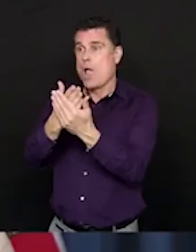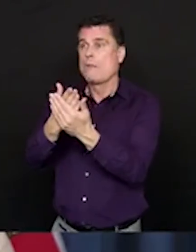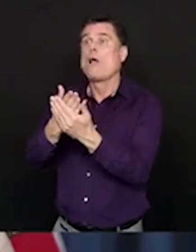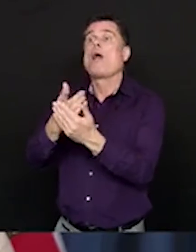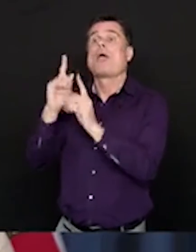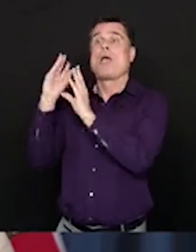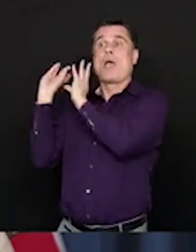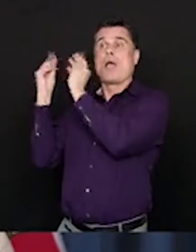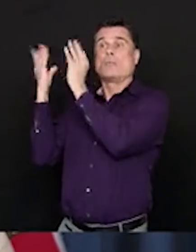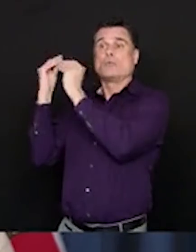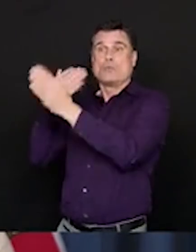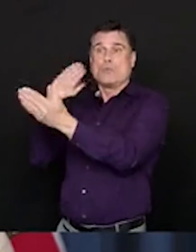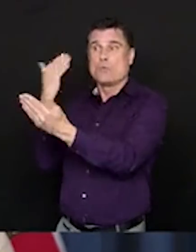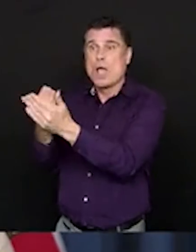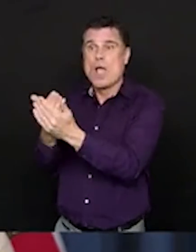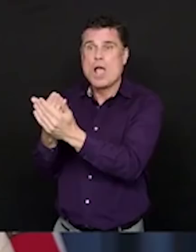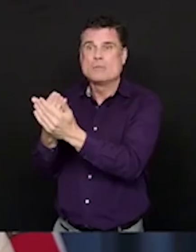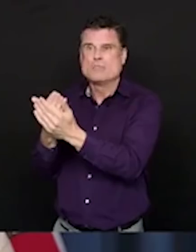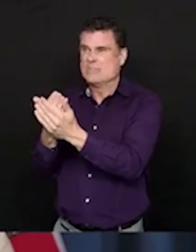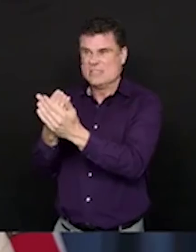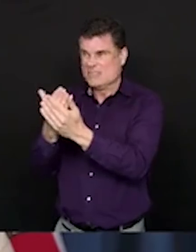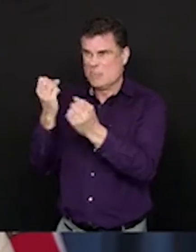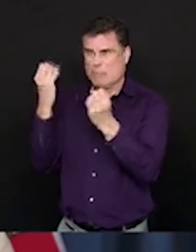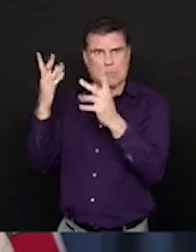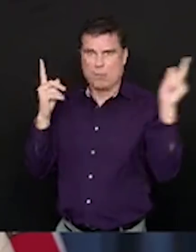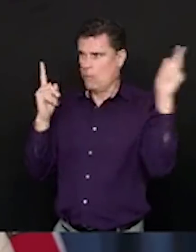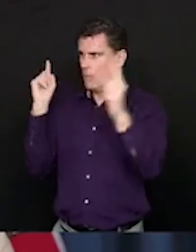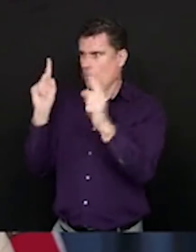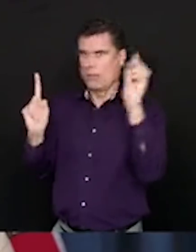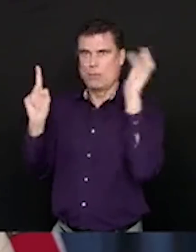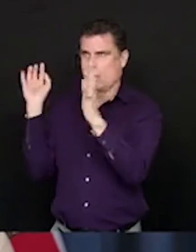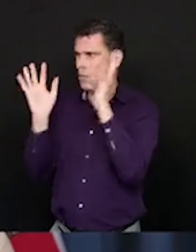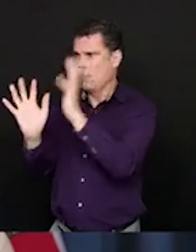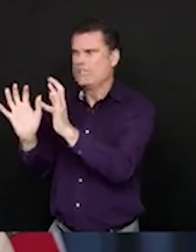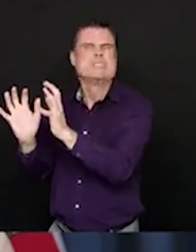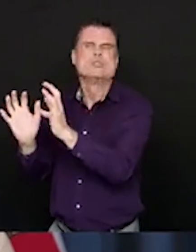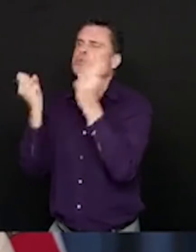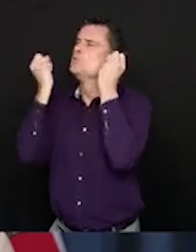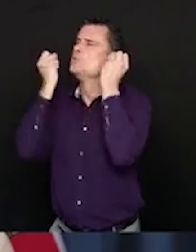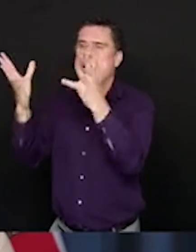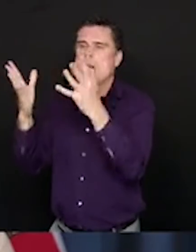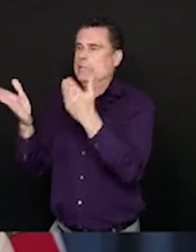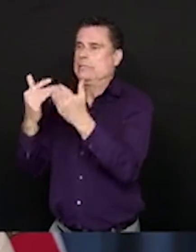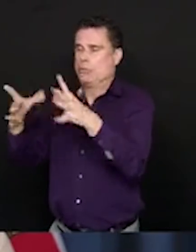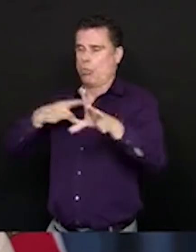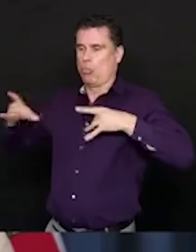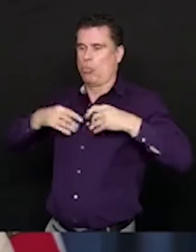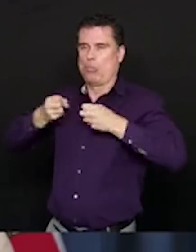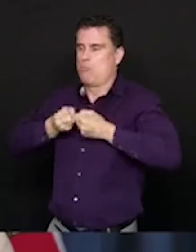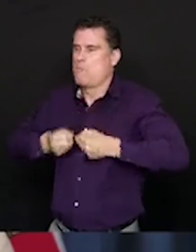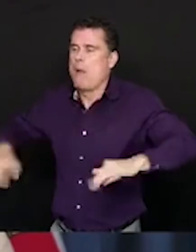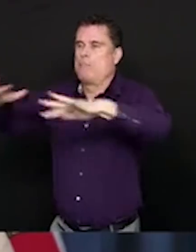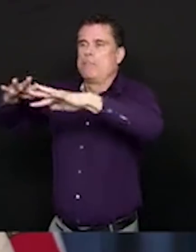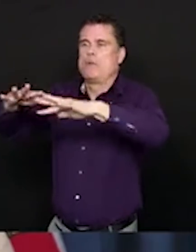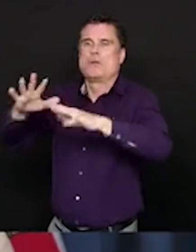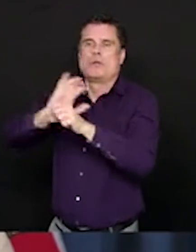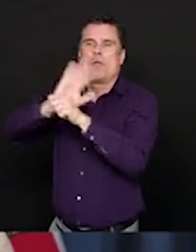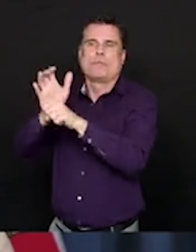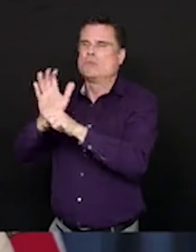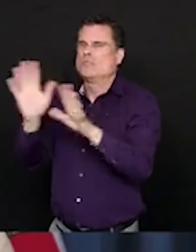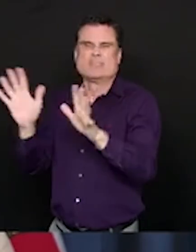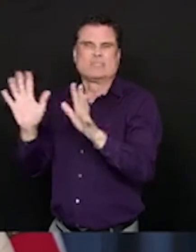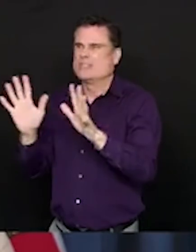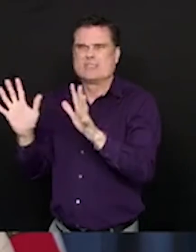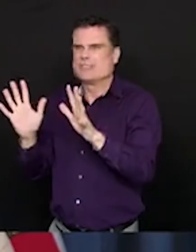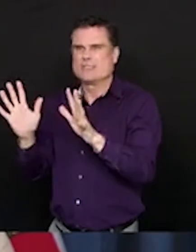of people who need to wear the personal protective equipment to do that safely. I mean, a third reason, of course, is because we want to protect